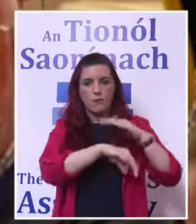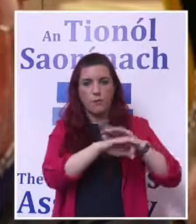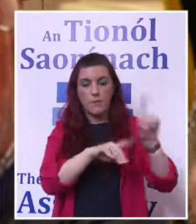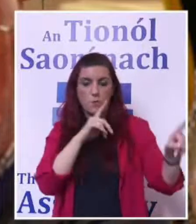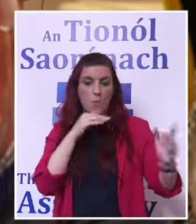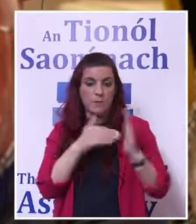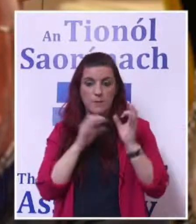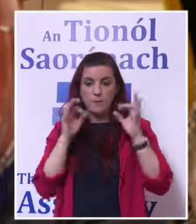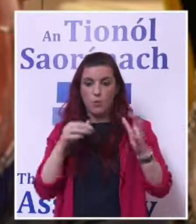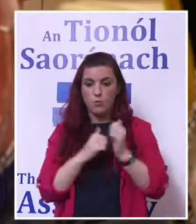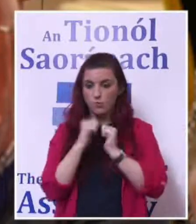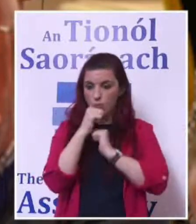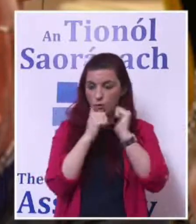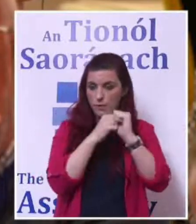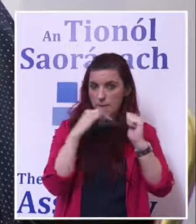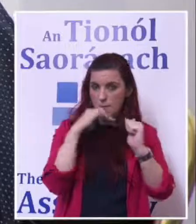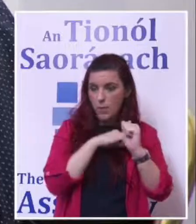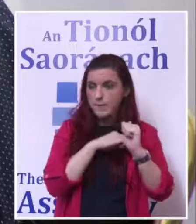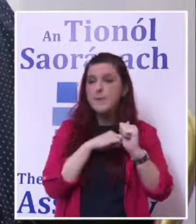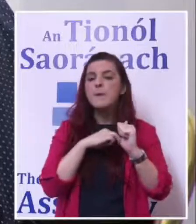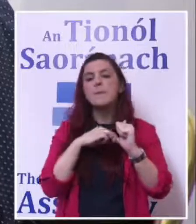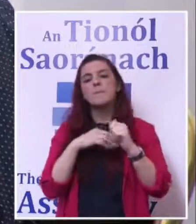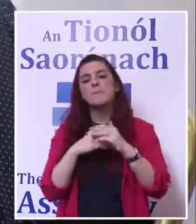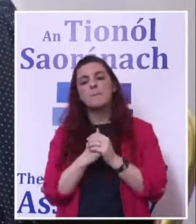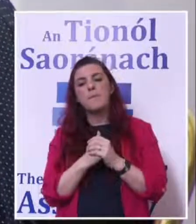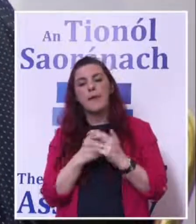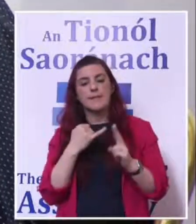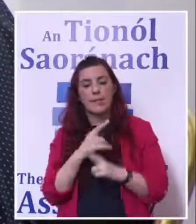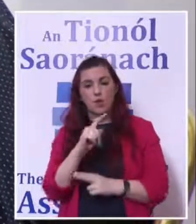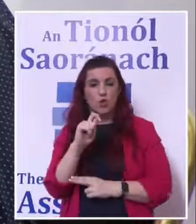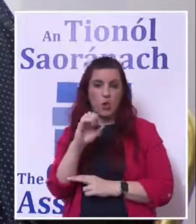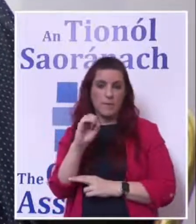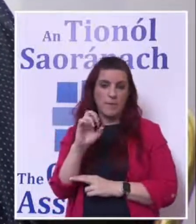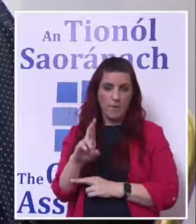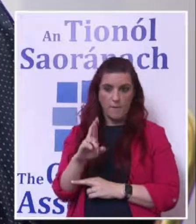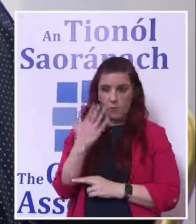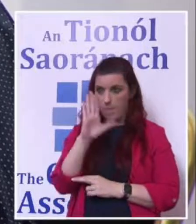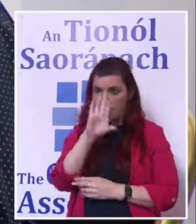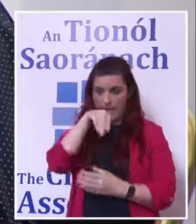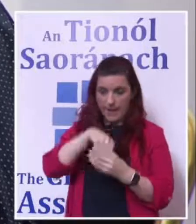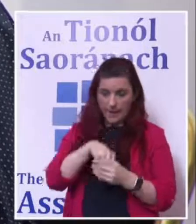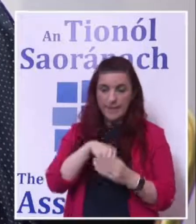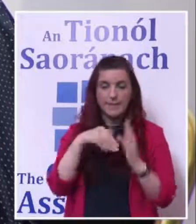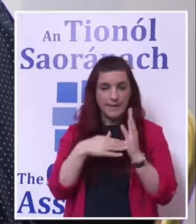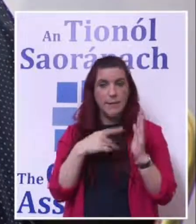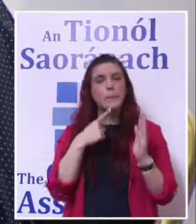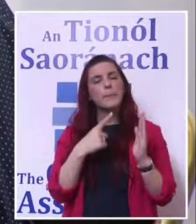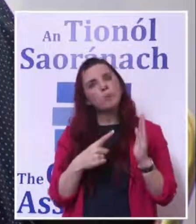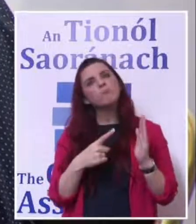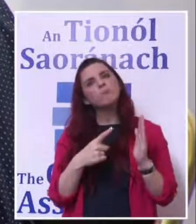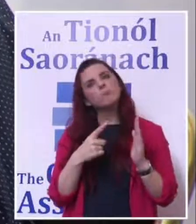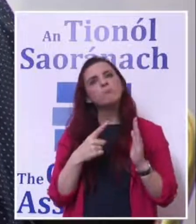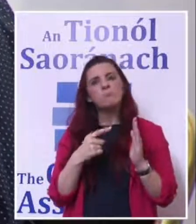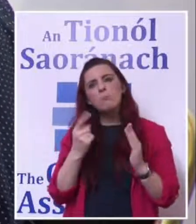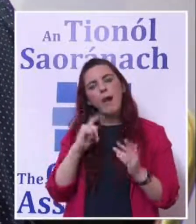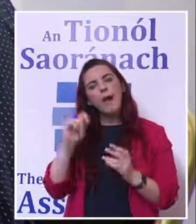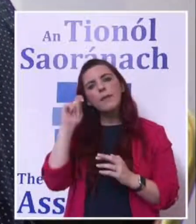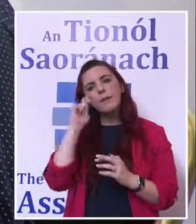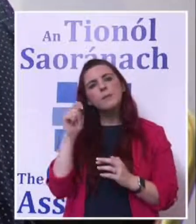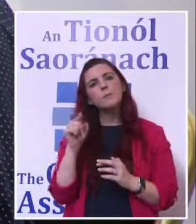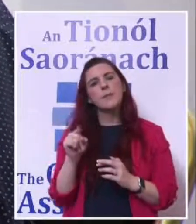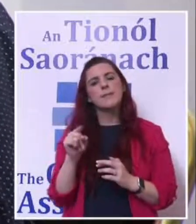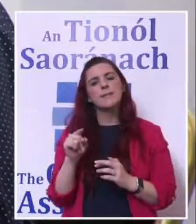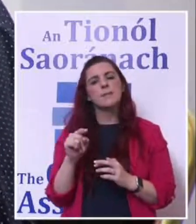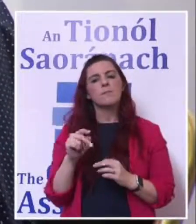is important. It's in your terms of reference, so it has to be in there. But I think it is